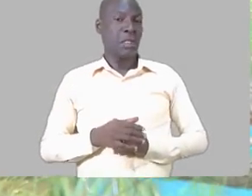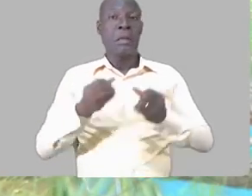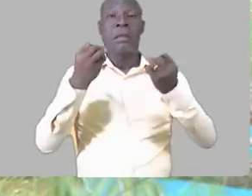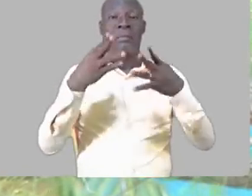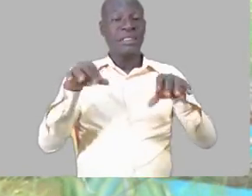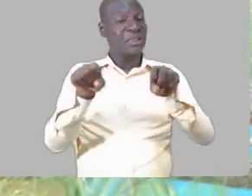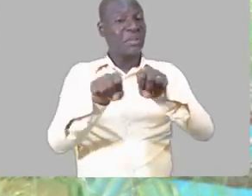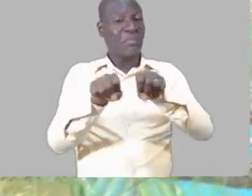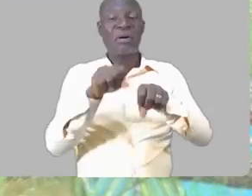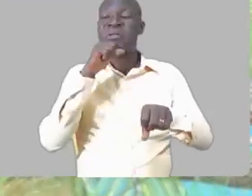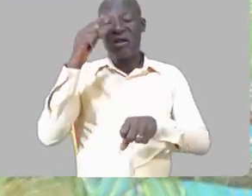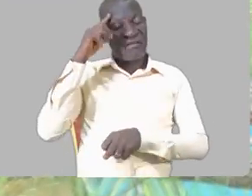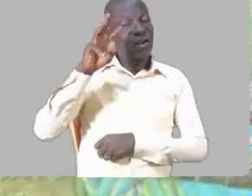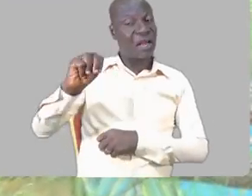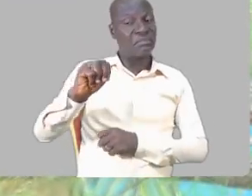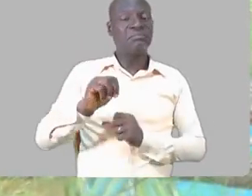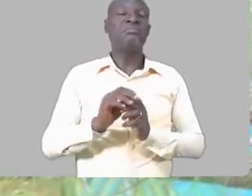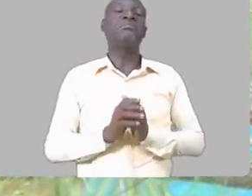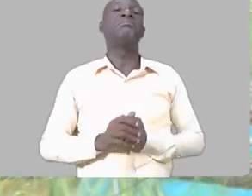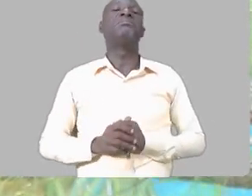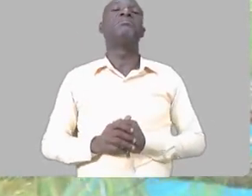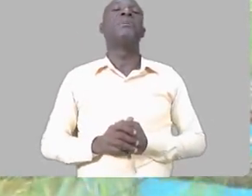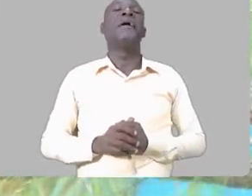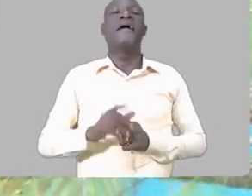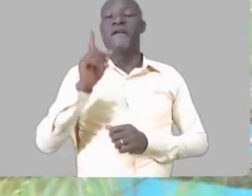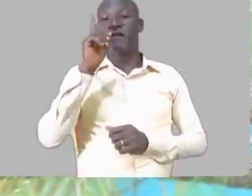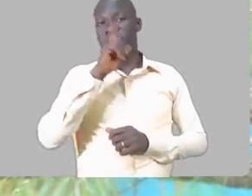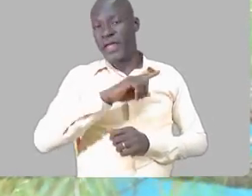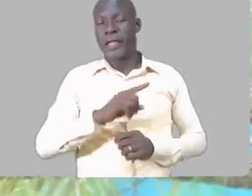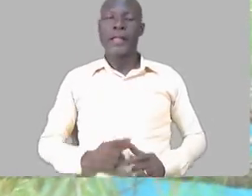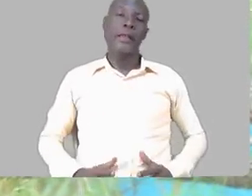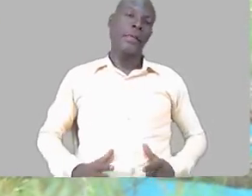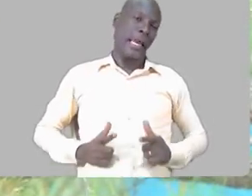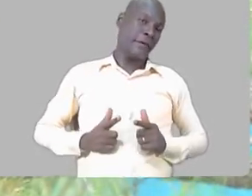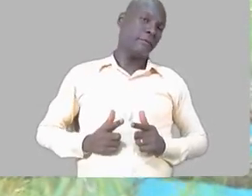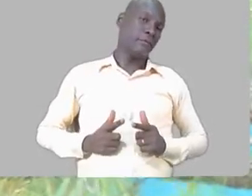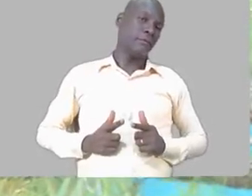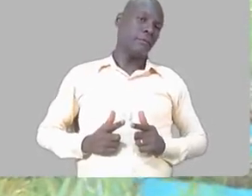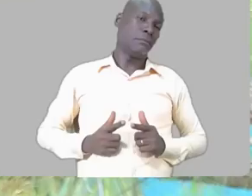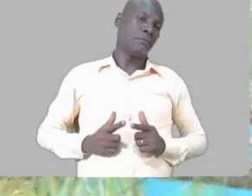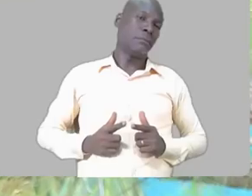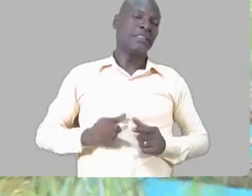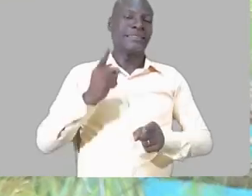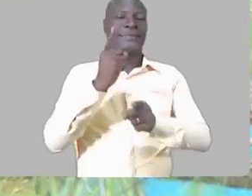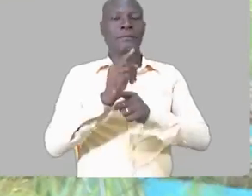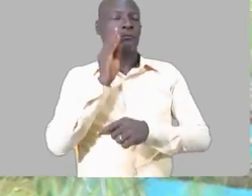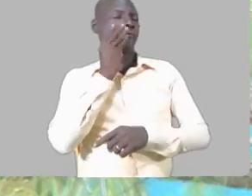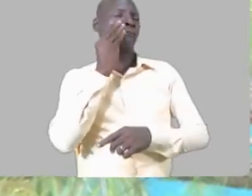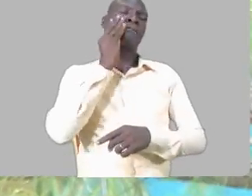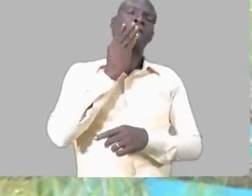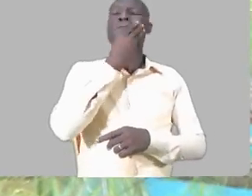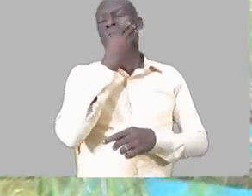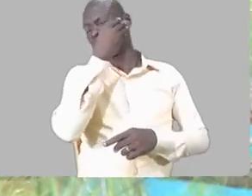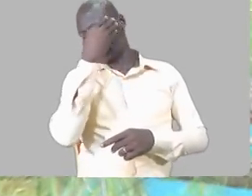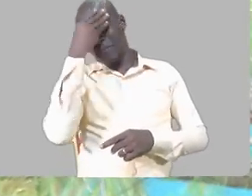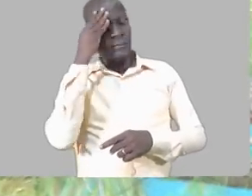empa bo ne bebre ho no mo a enye wo mo dia eye fake wa painting anim eye